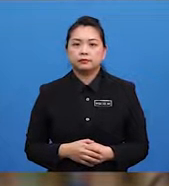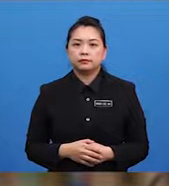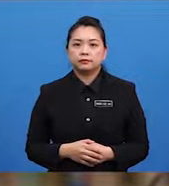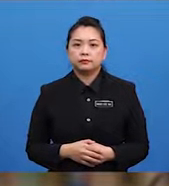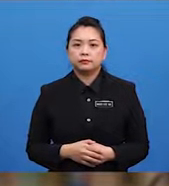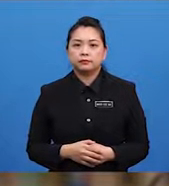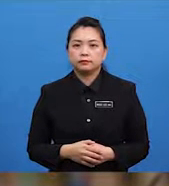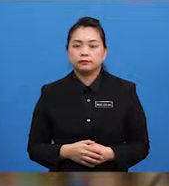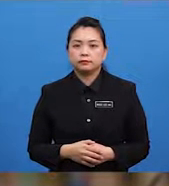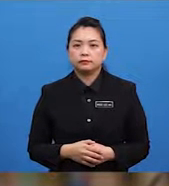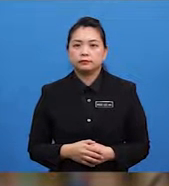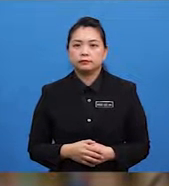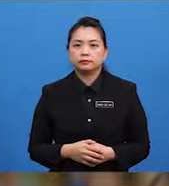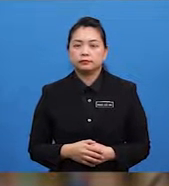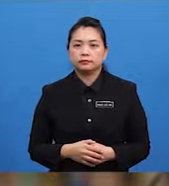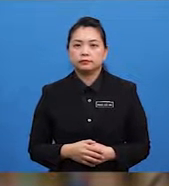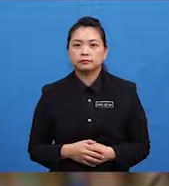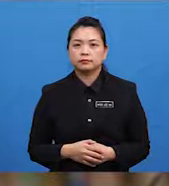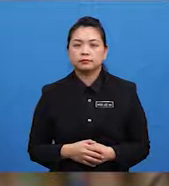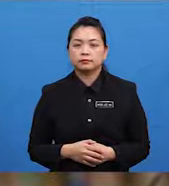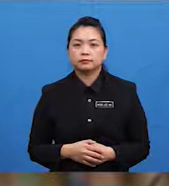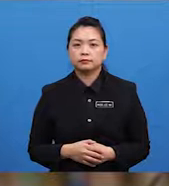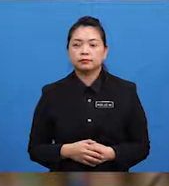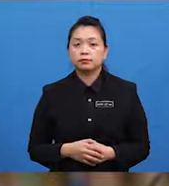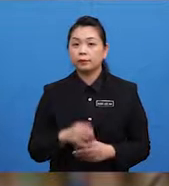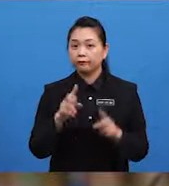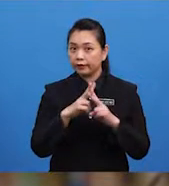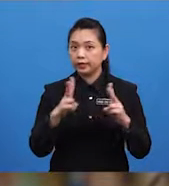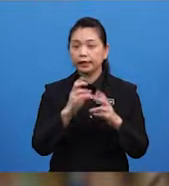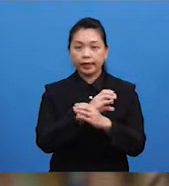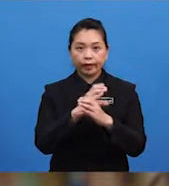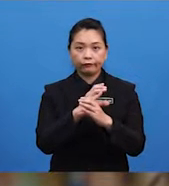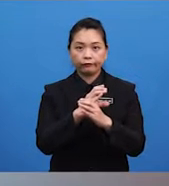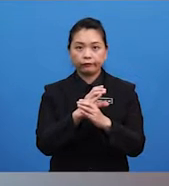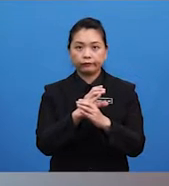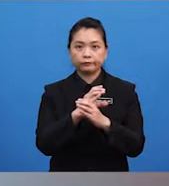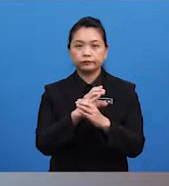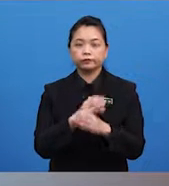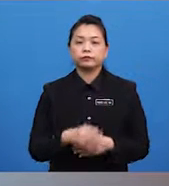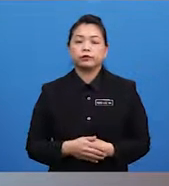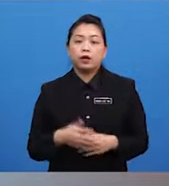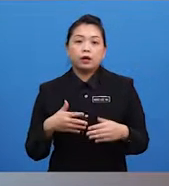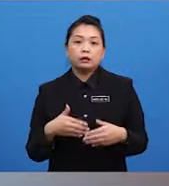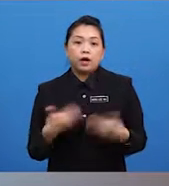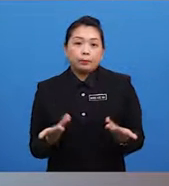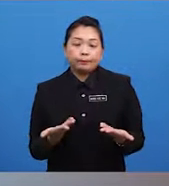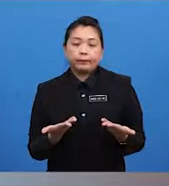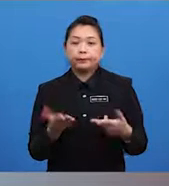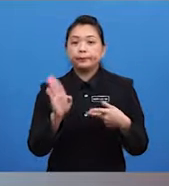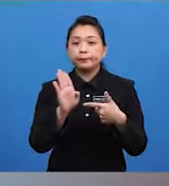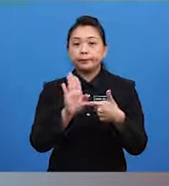given assurance and not any other details from the text. What about option